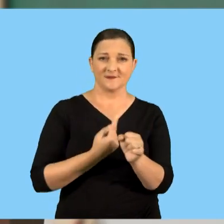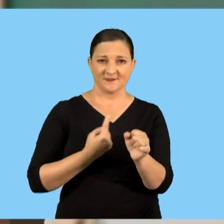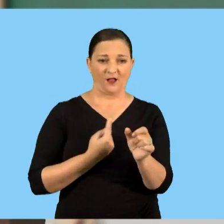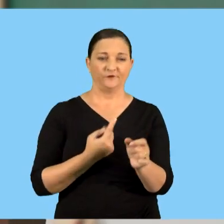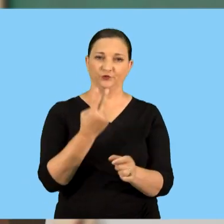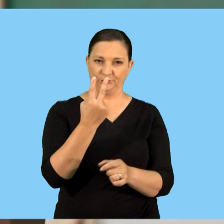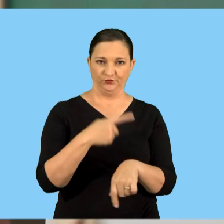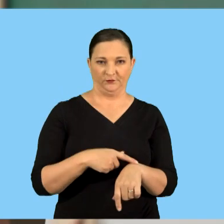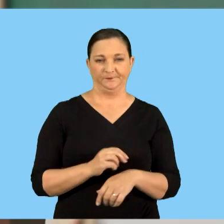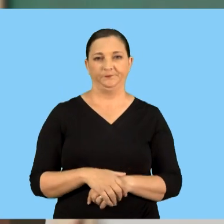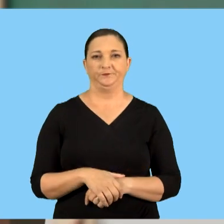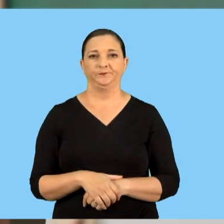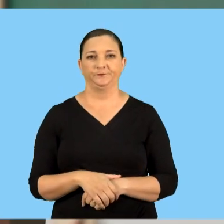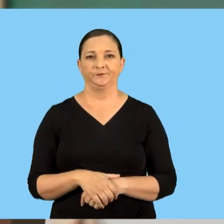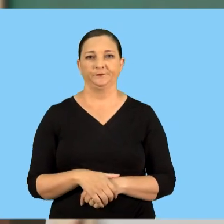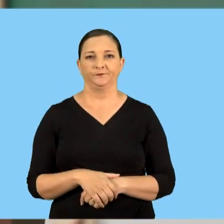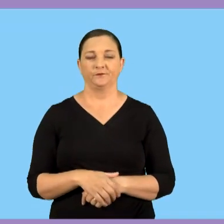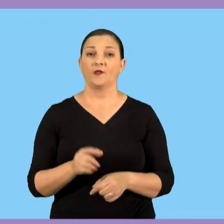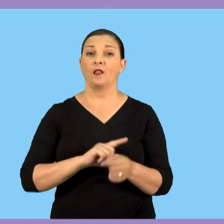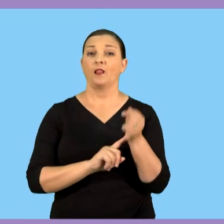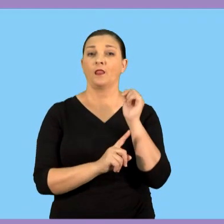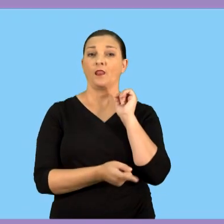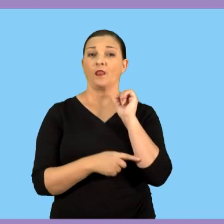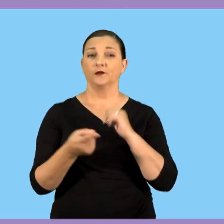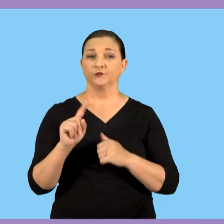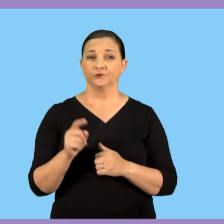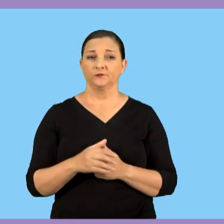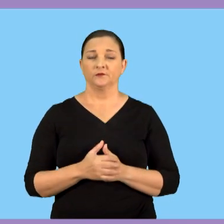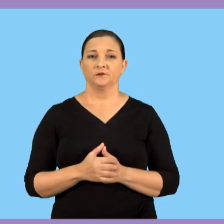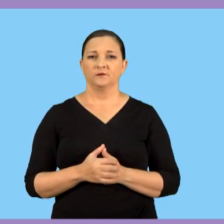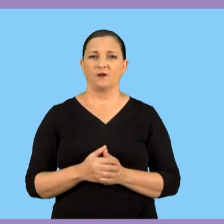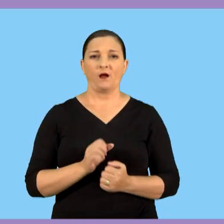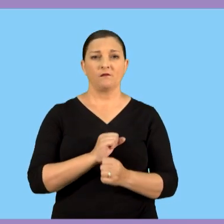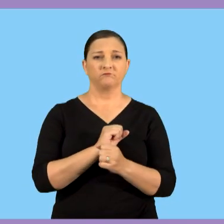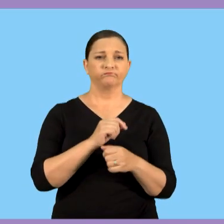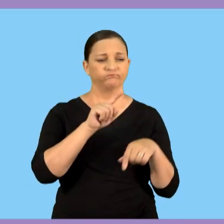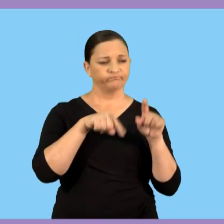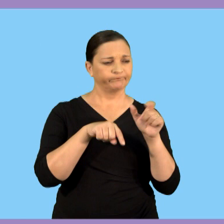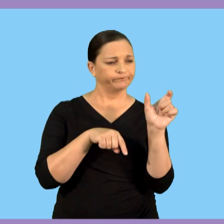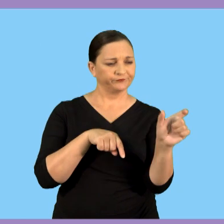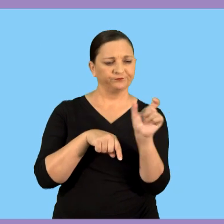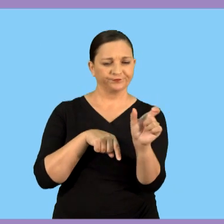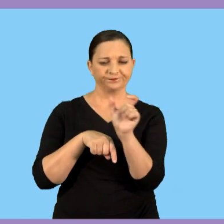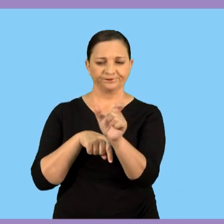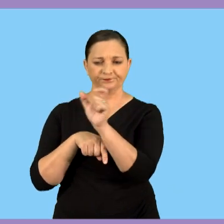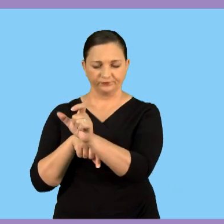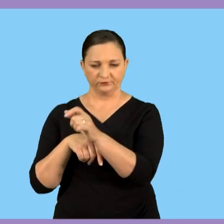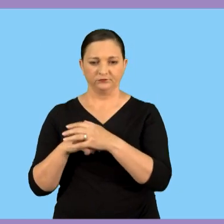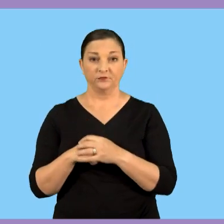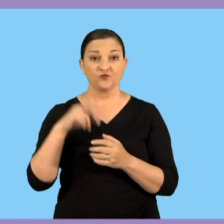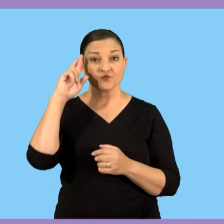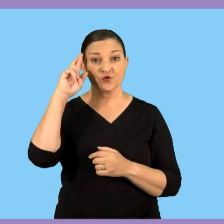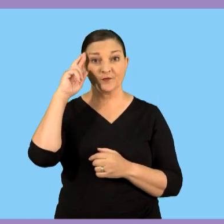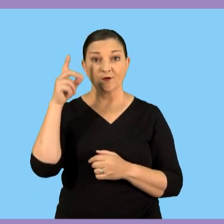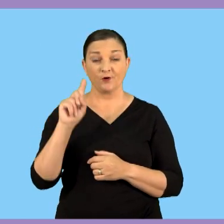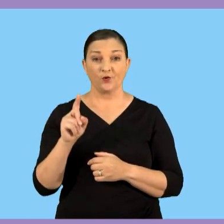number by itself twice. Then lastly, when working with multiple operations,